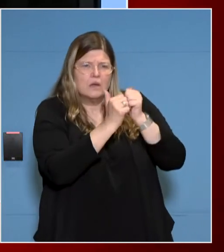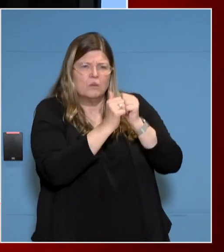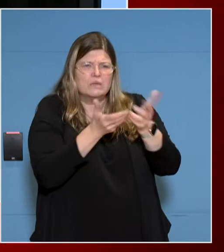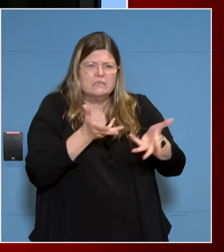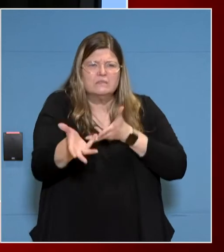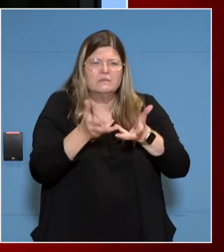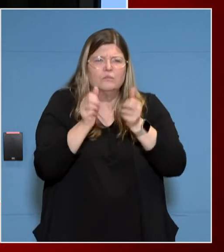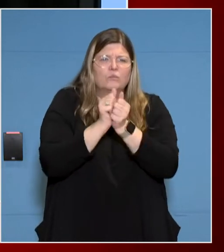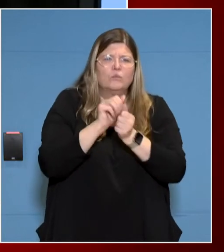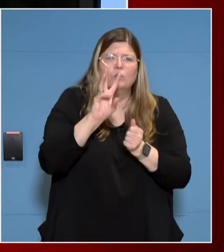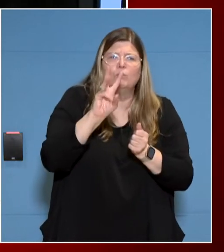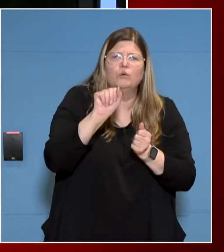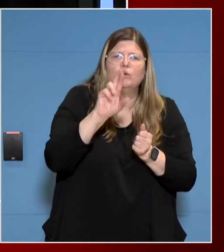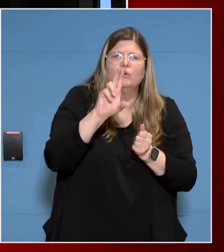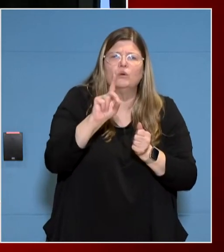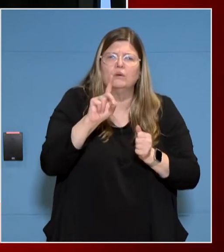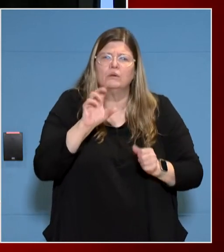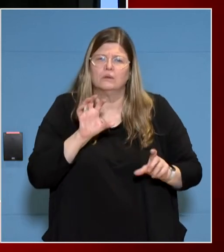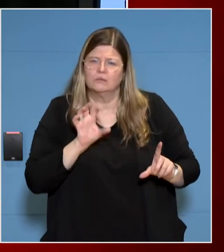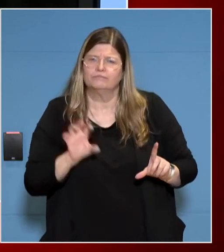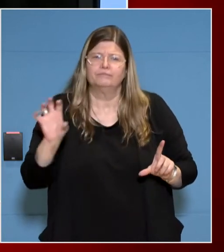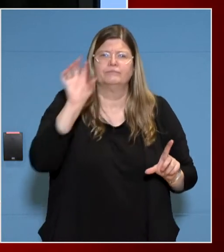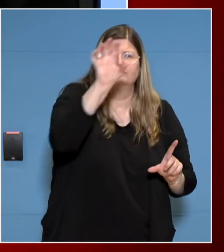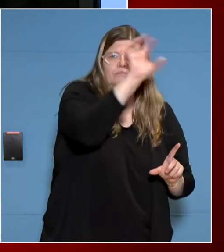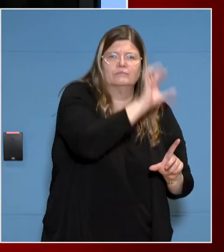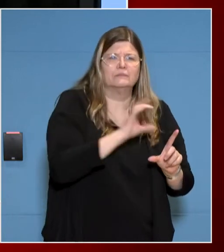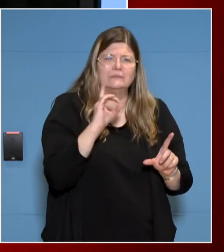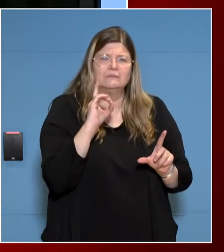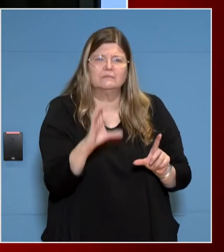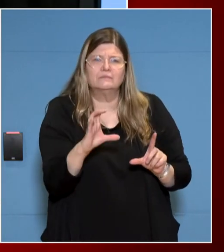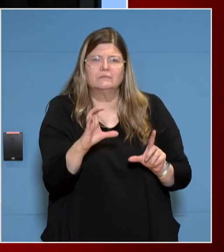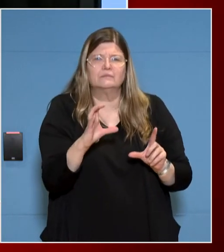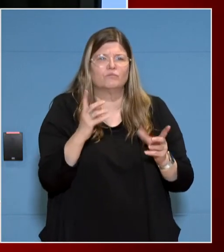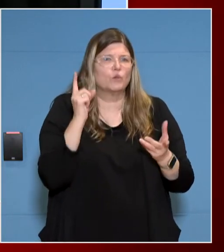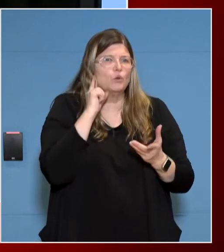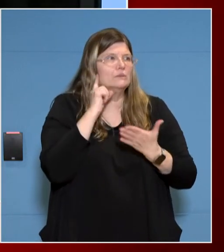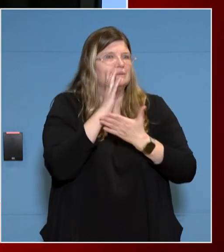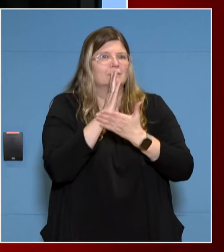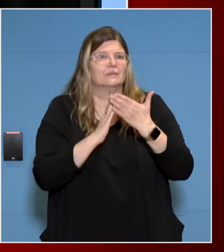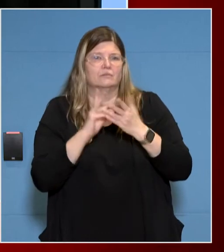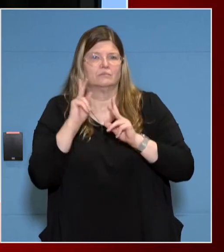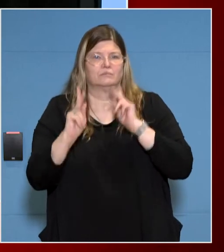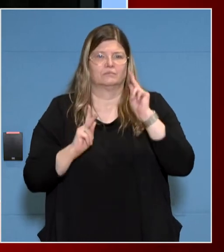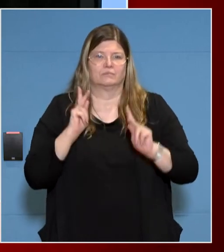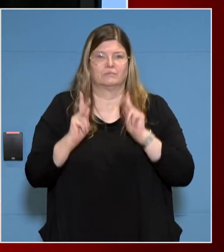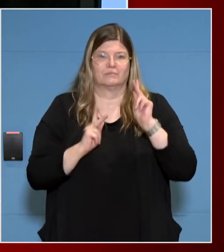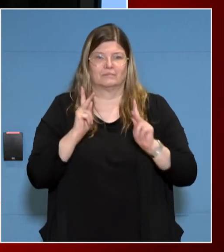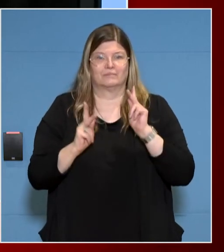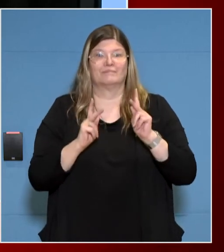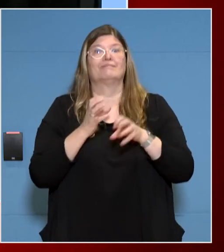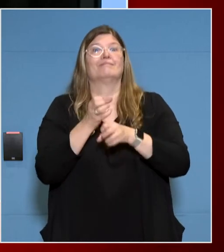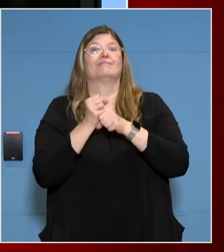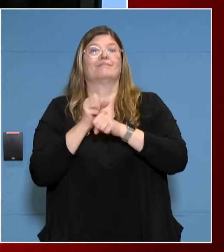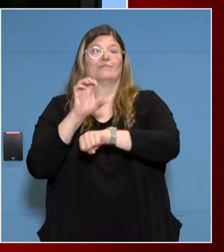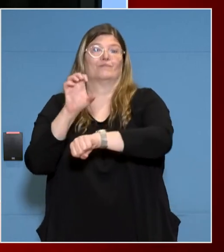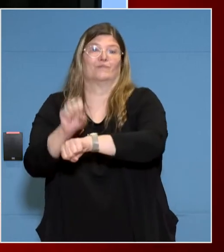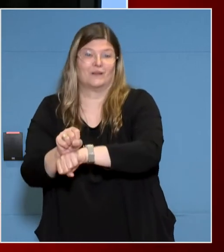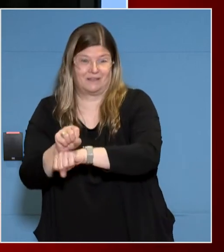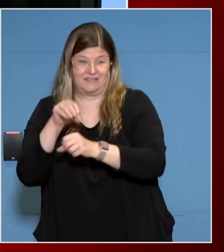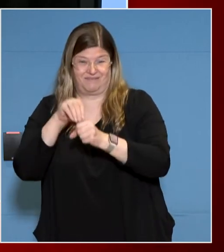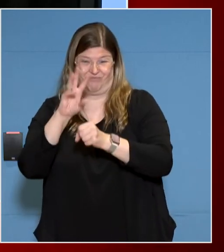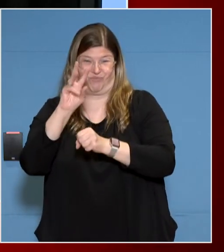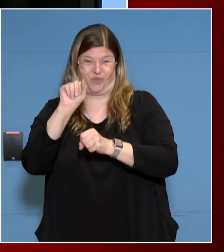example, I've heard some of the people said that the appointments are taken up in Ward 3, for example, or that a number of